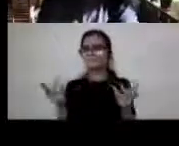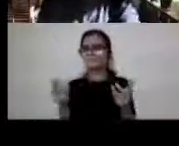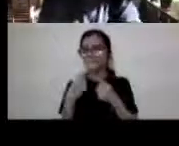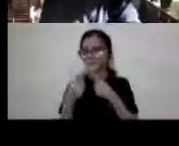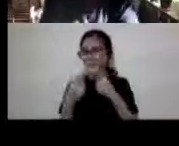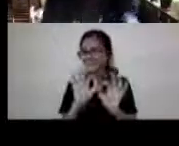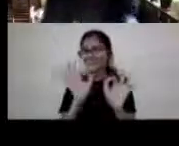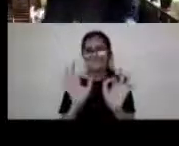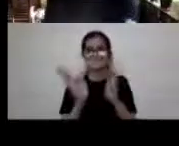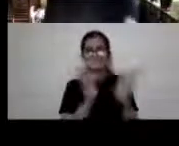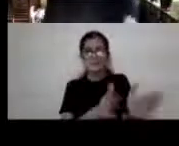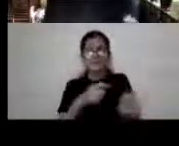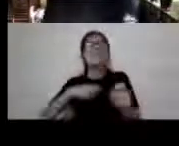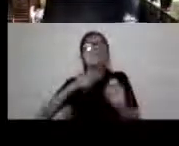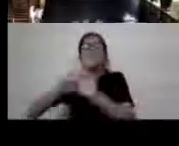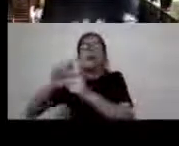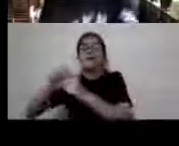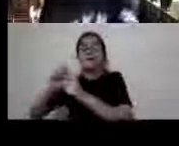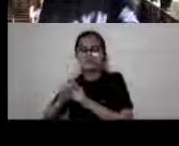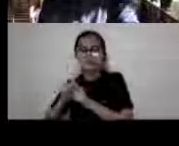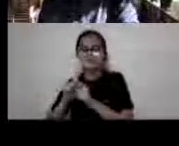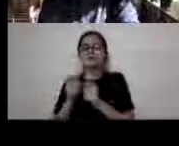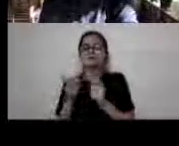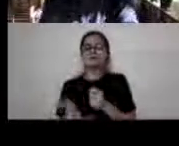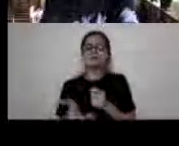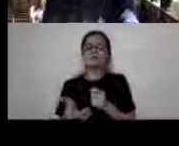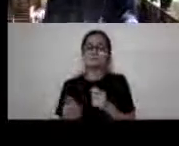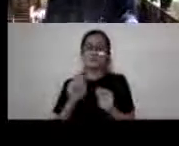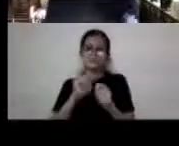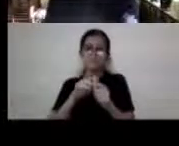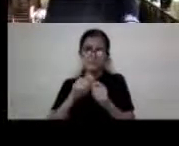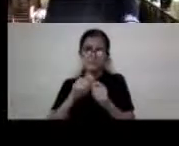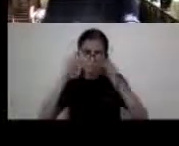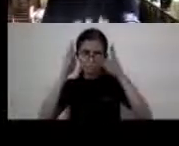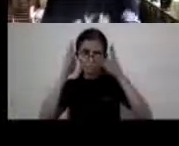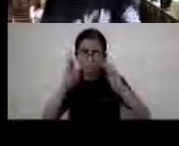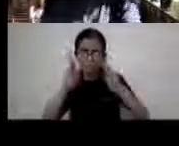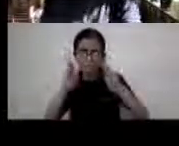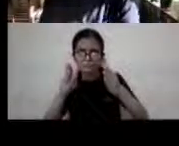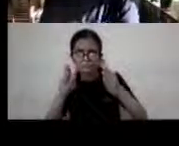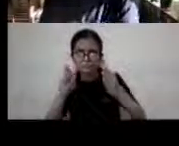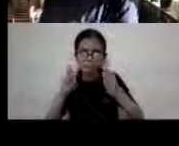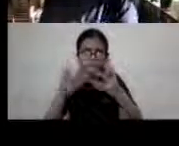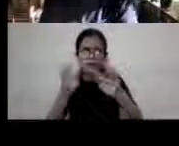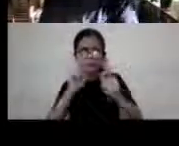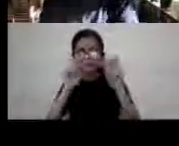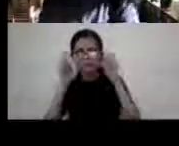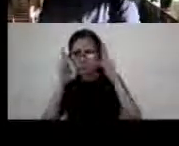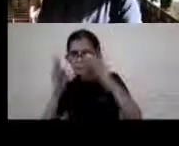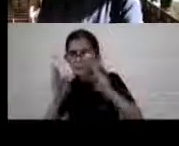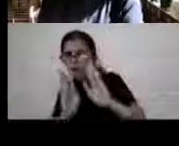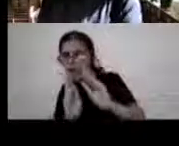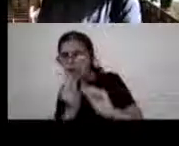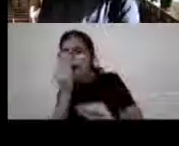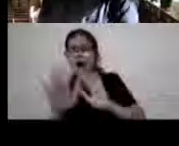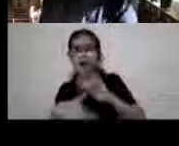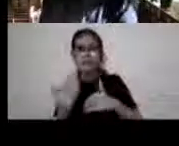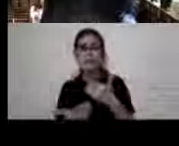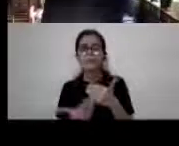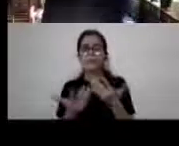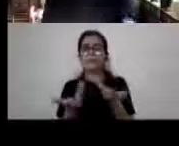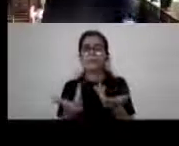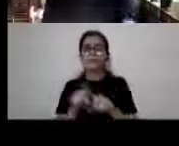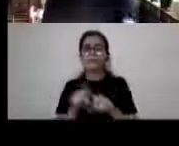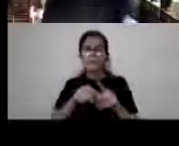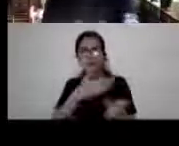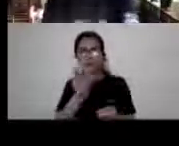we were working for the Dachau concentration camp memorial site. And what you have to know and to